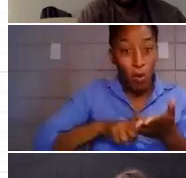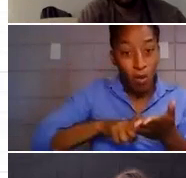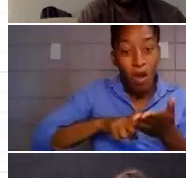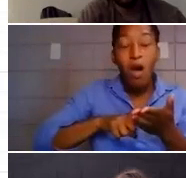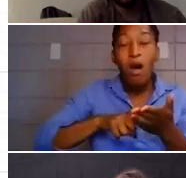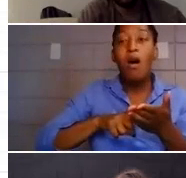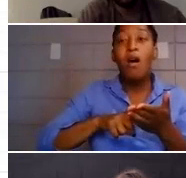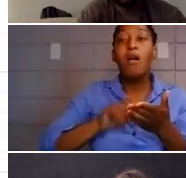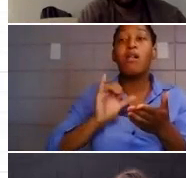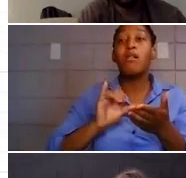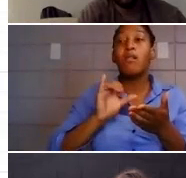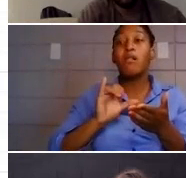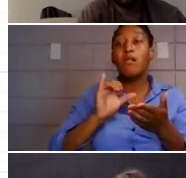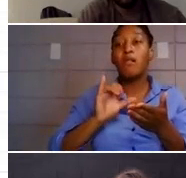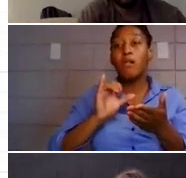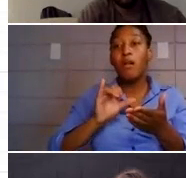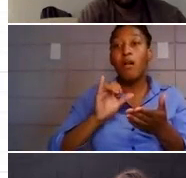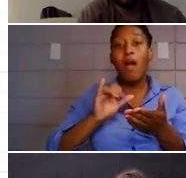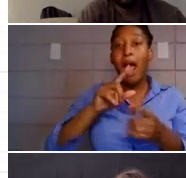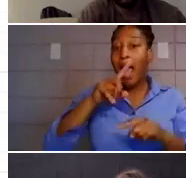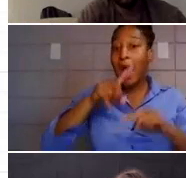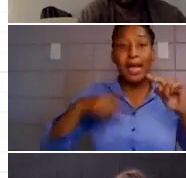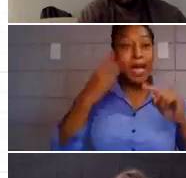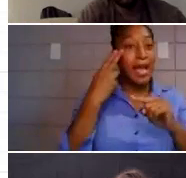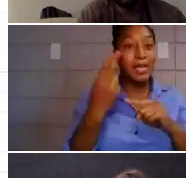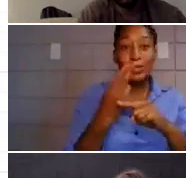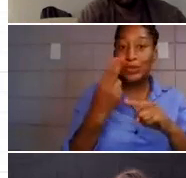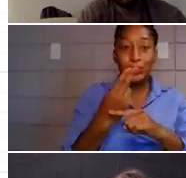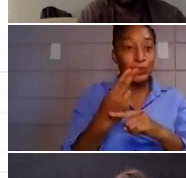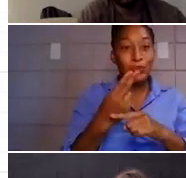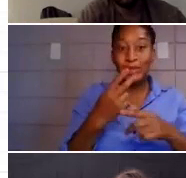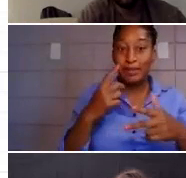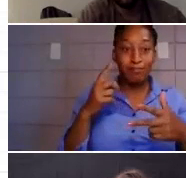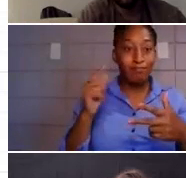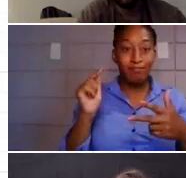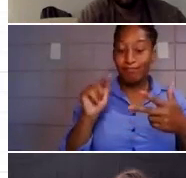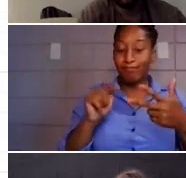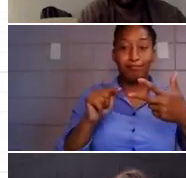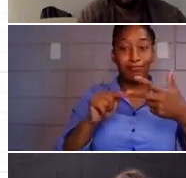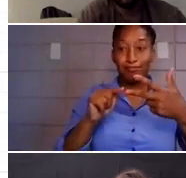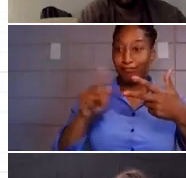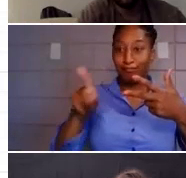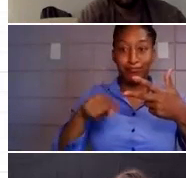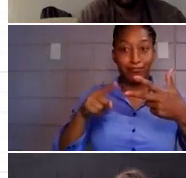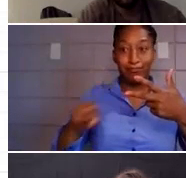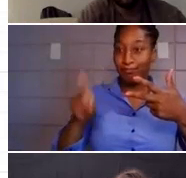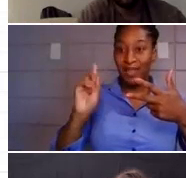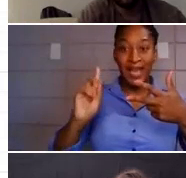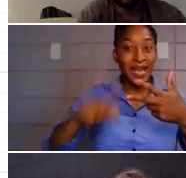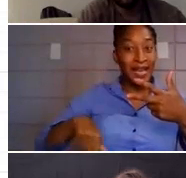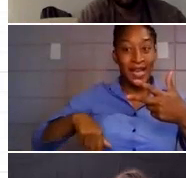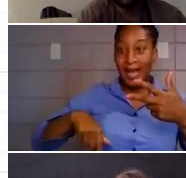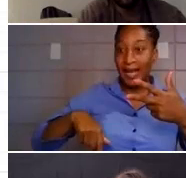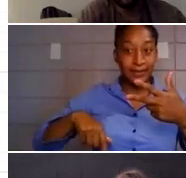that we can't use this one, right? This one's not going to work for us.